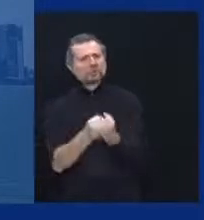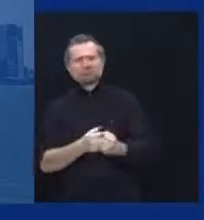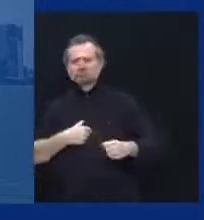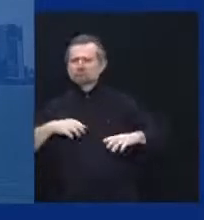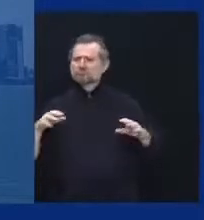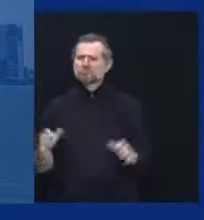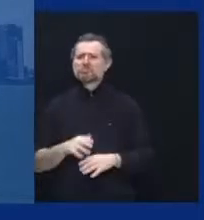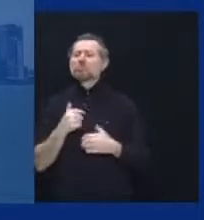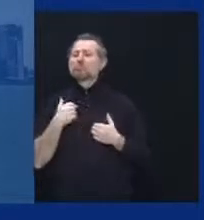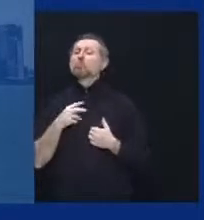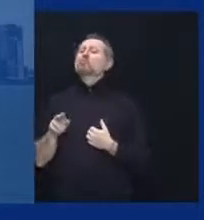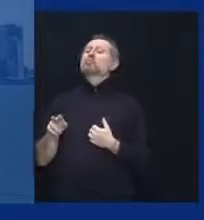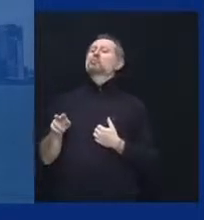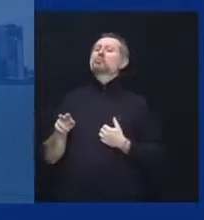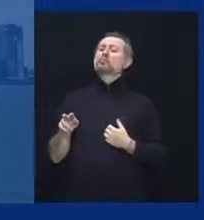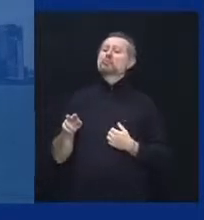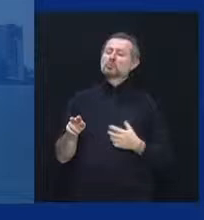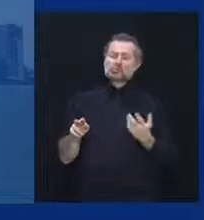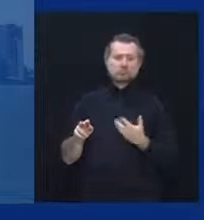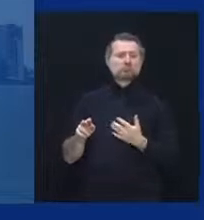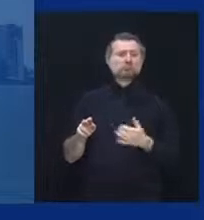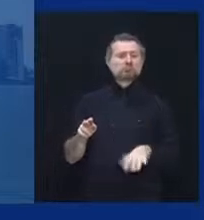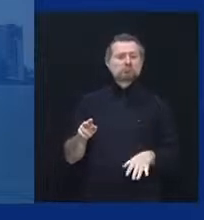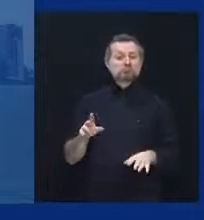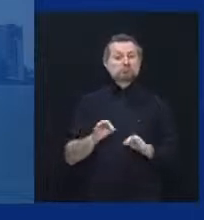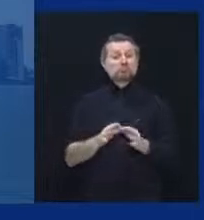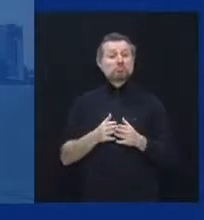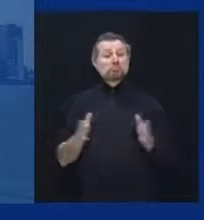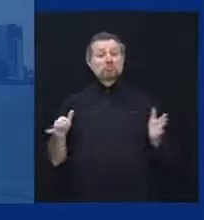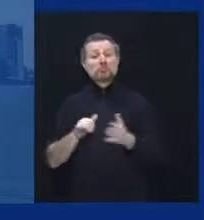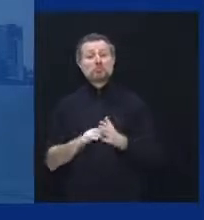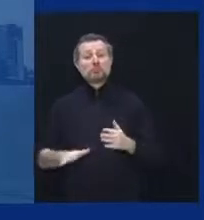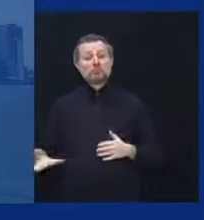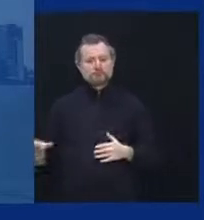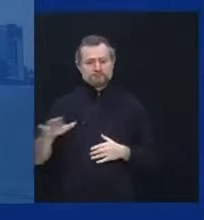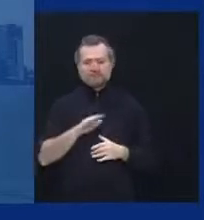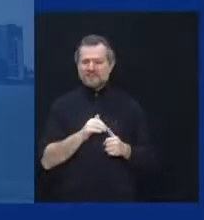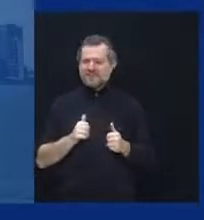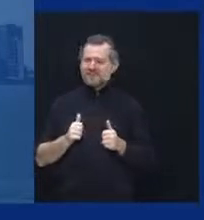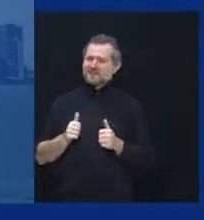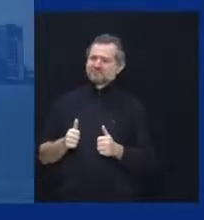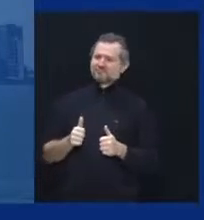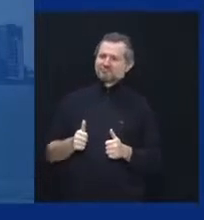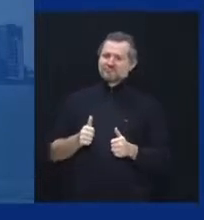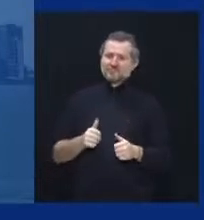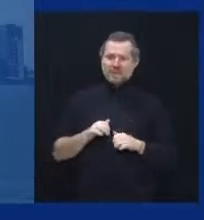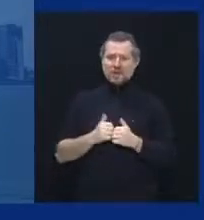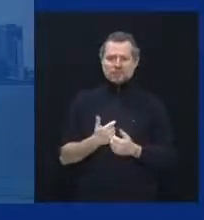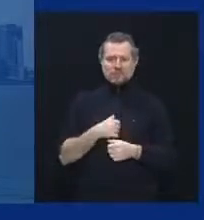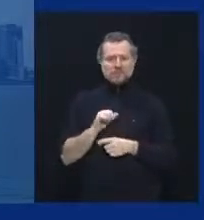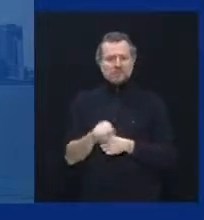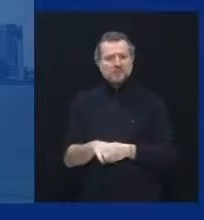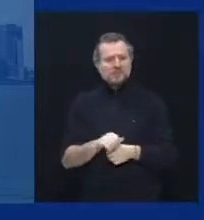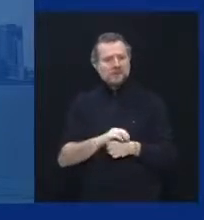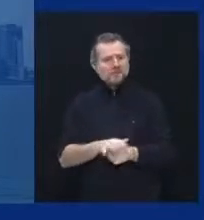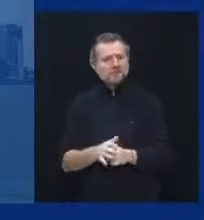New Yorkers, by and large, did that. That's how we beat COVID.